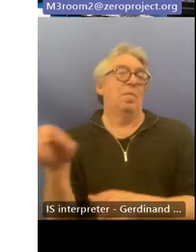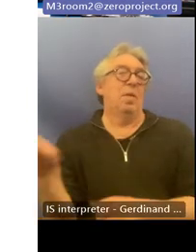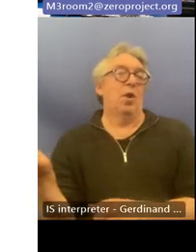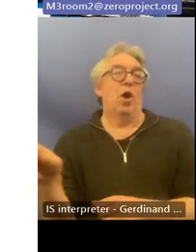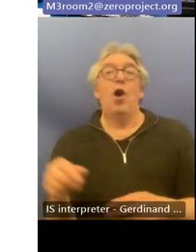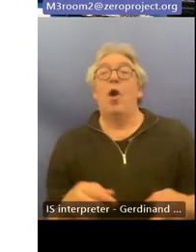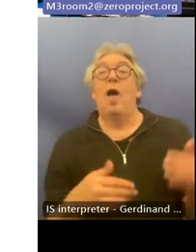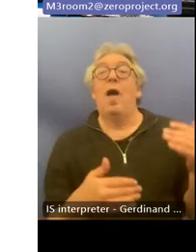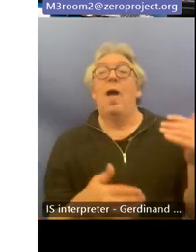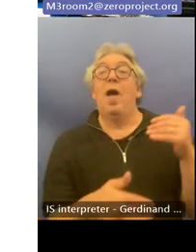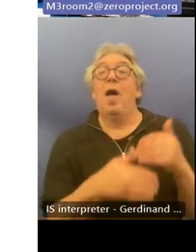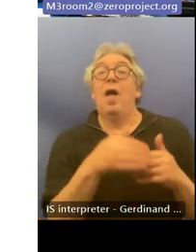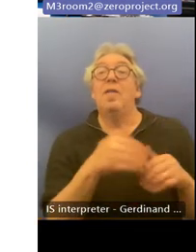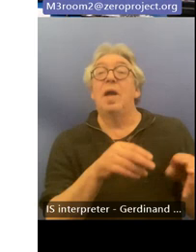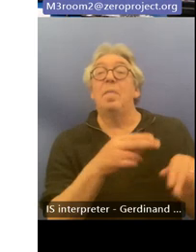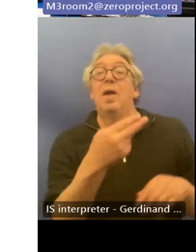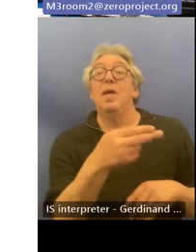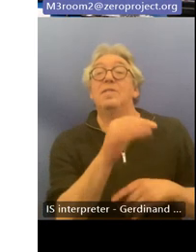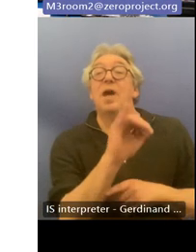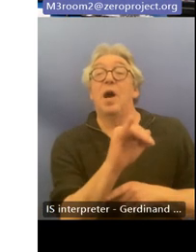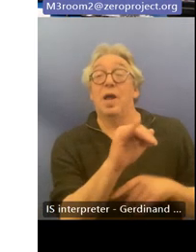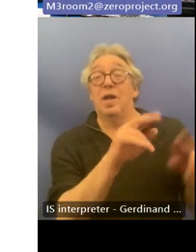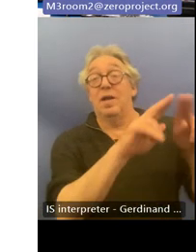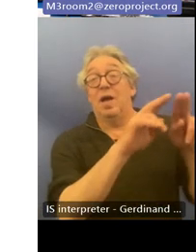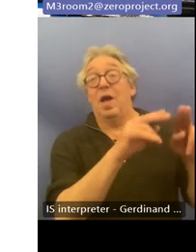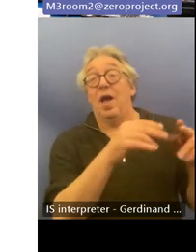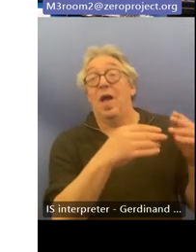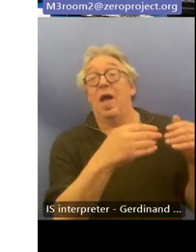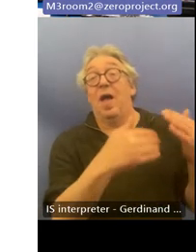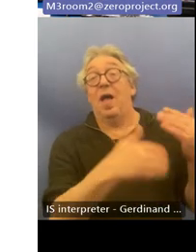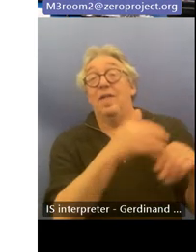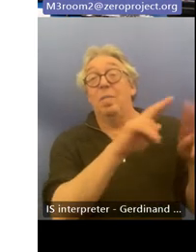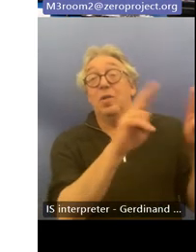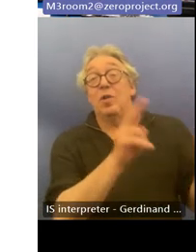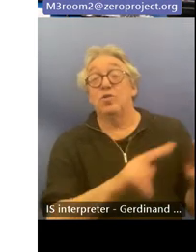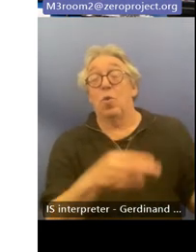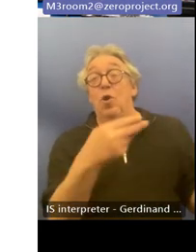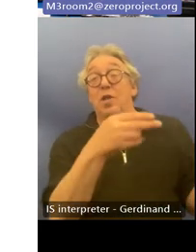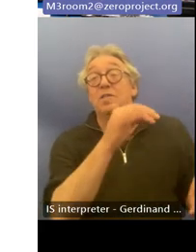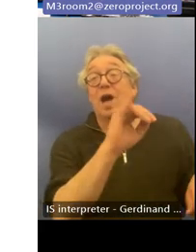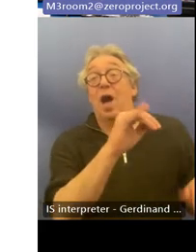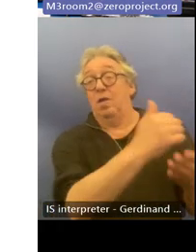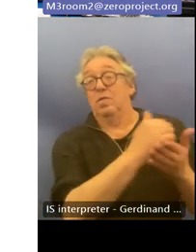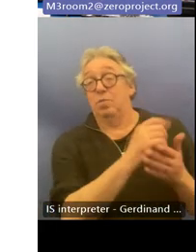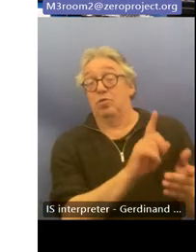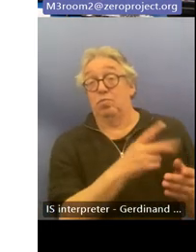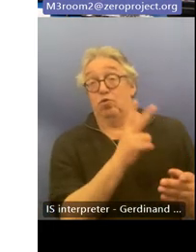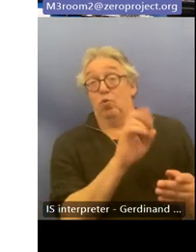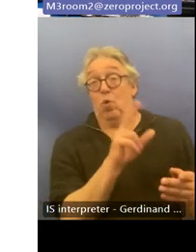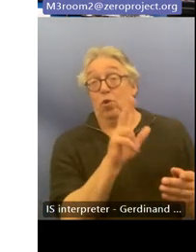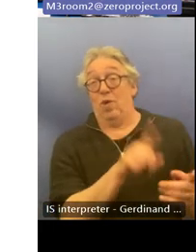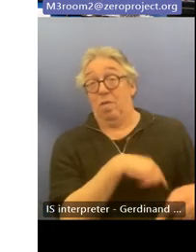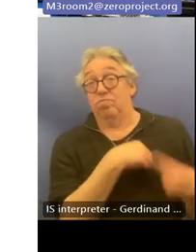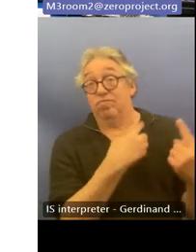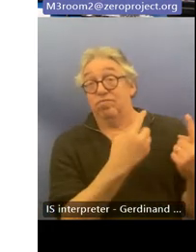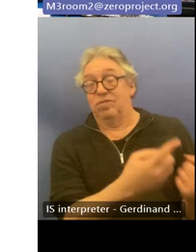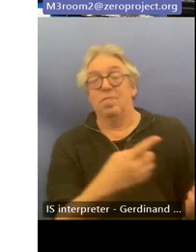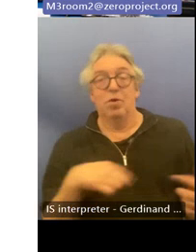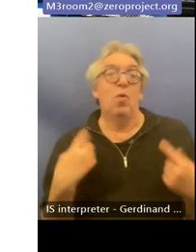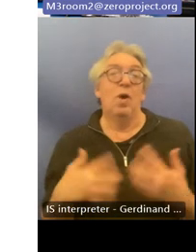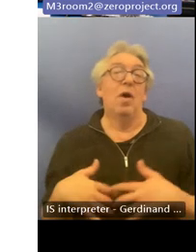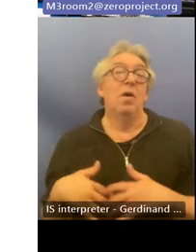from our province in 2003. So we started this to respond to the needs of